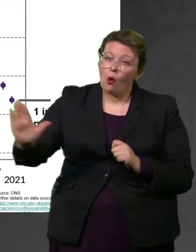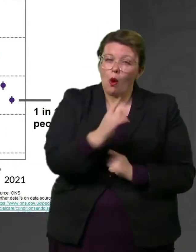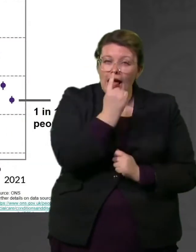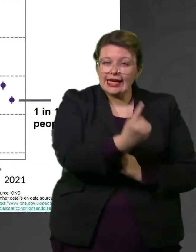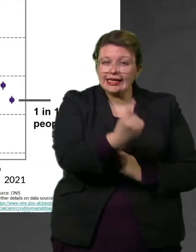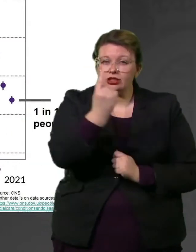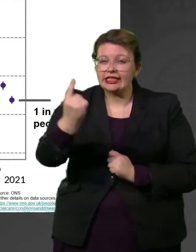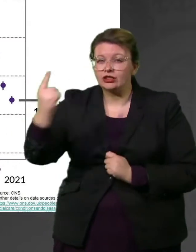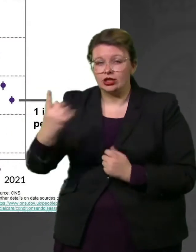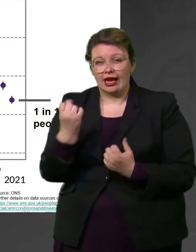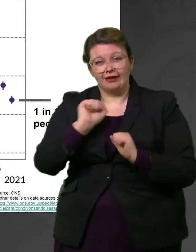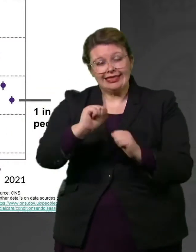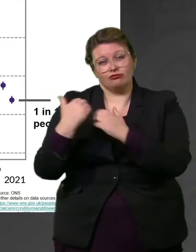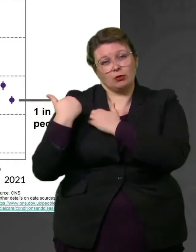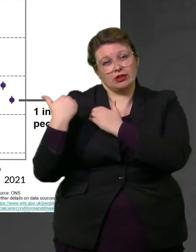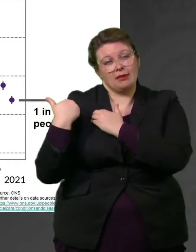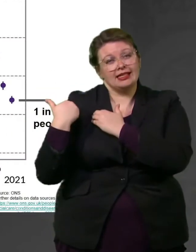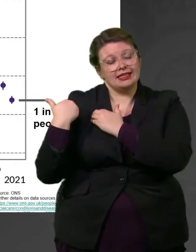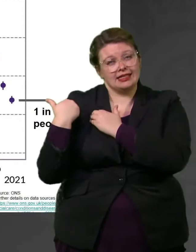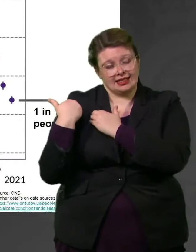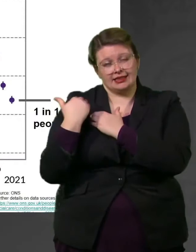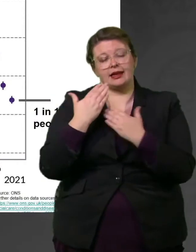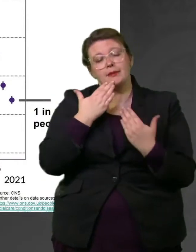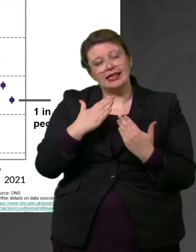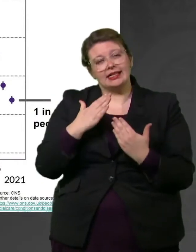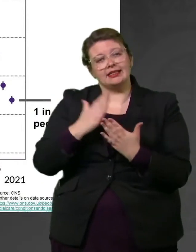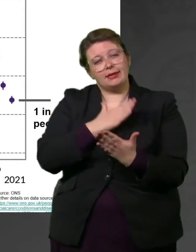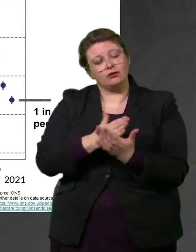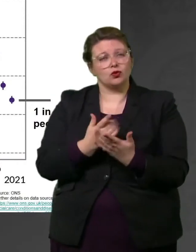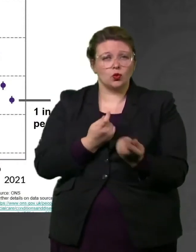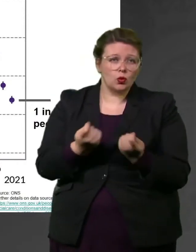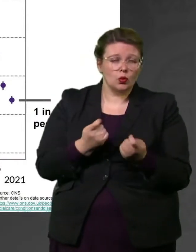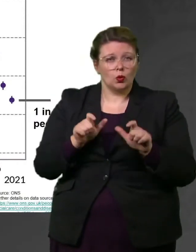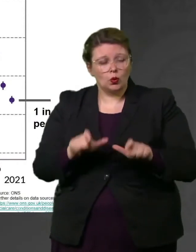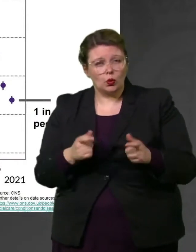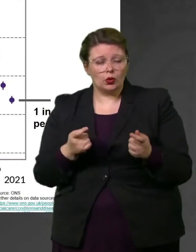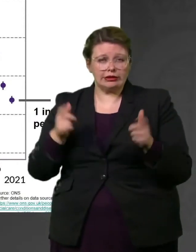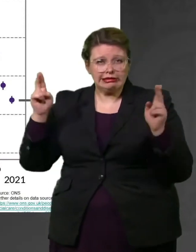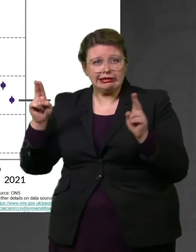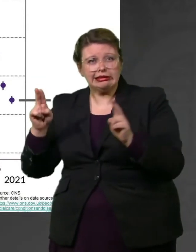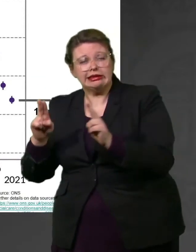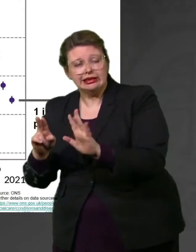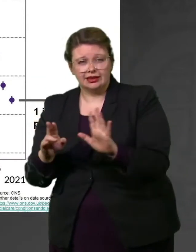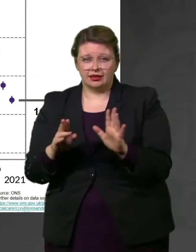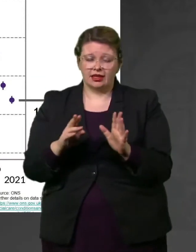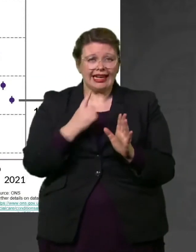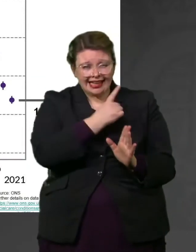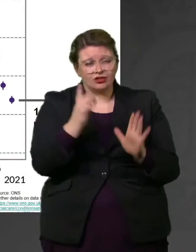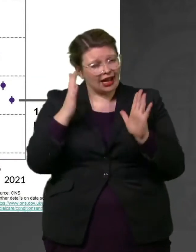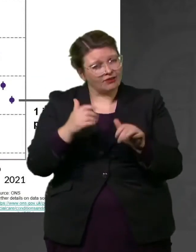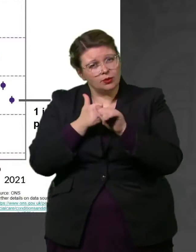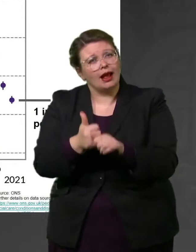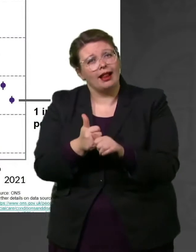This is still a deadly virus. We will get through this, but we have to stick at it. We must all